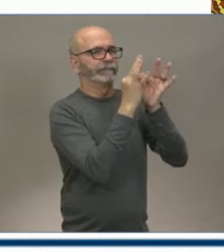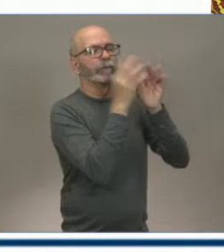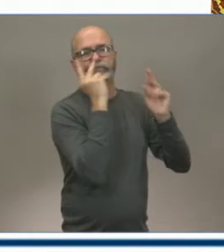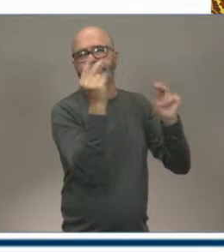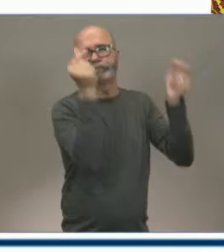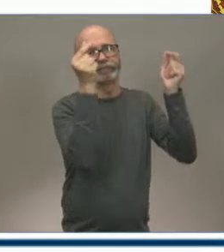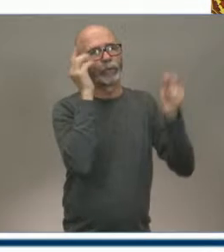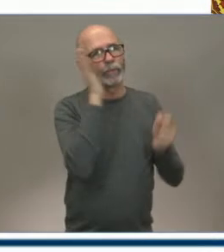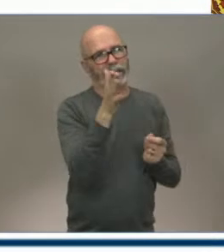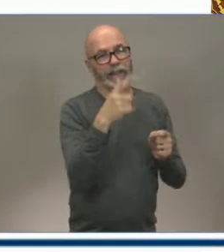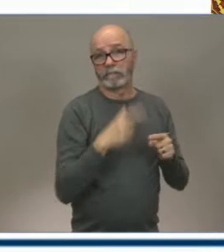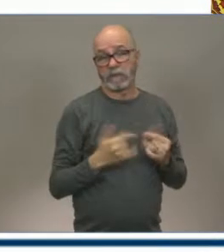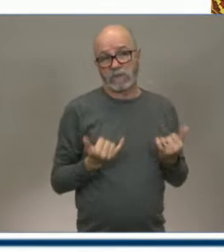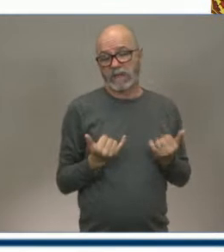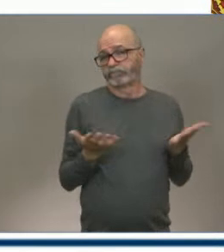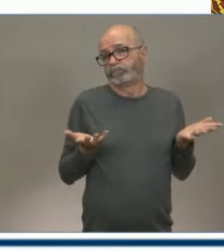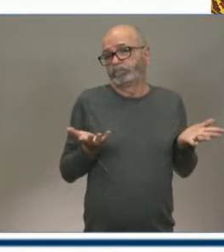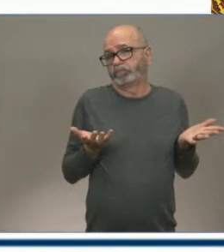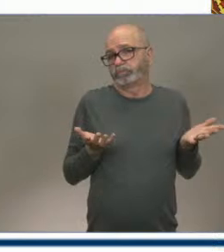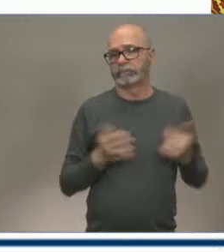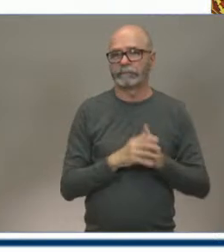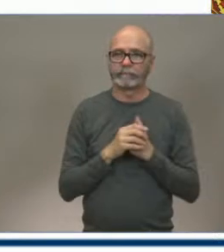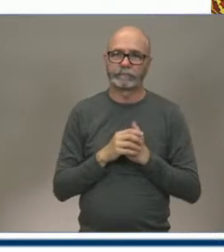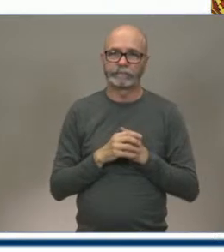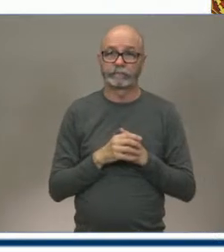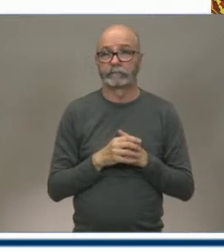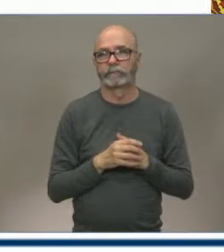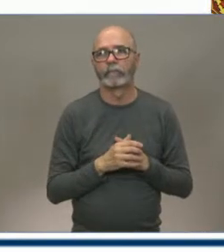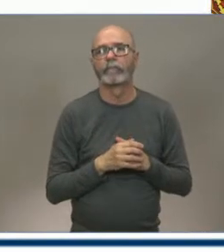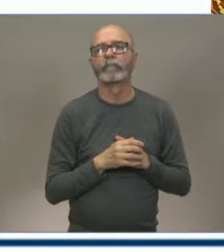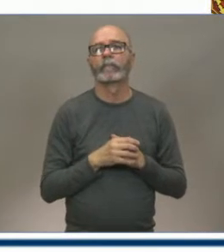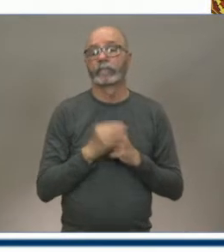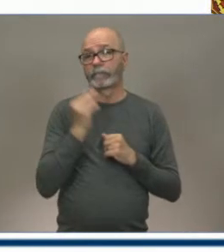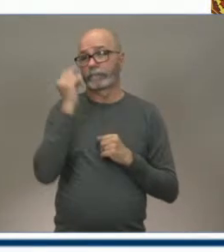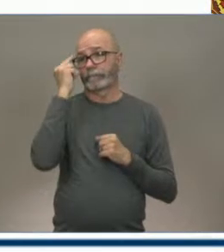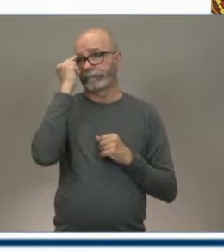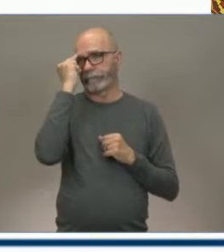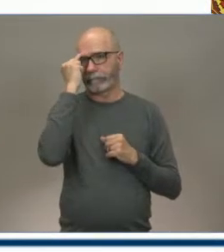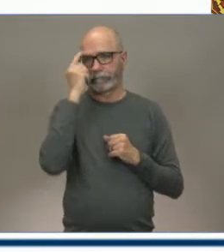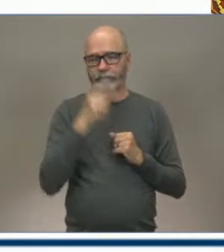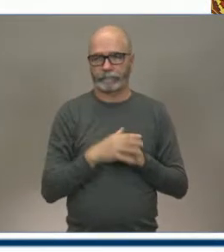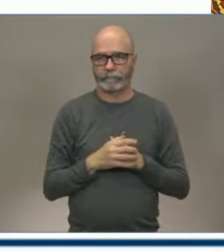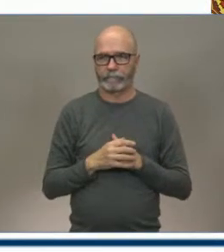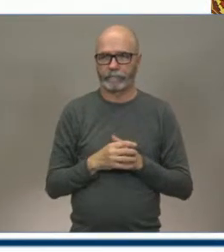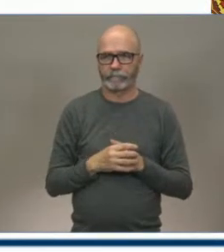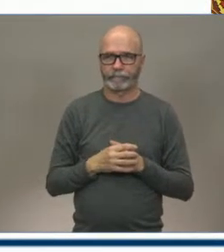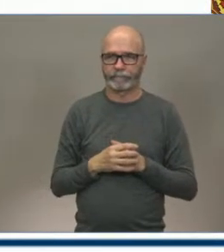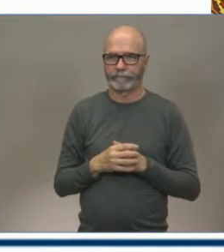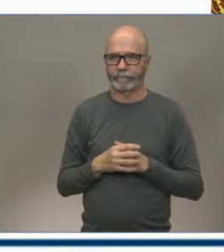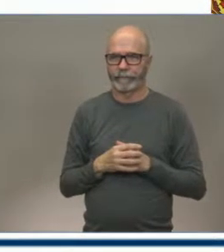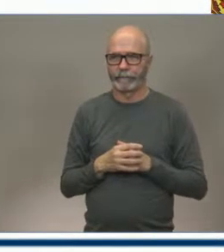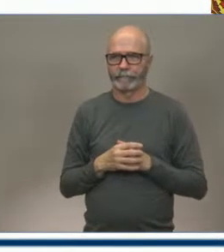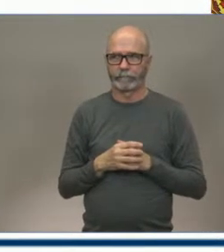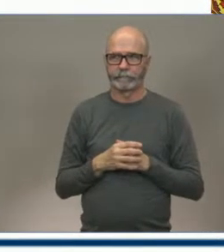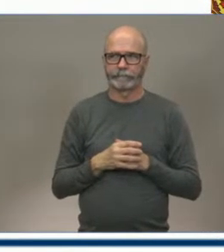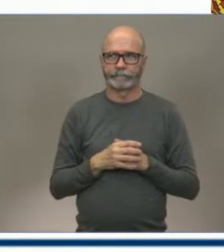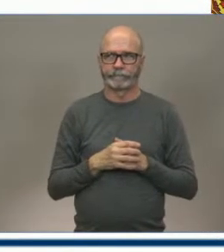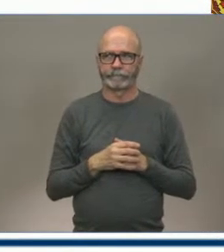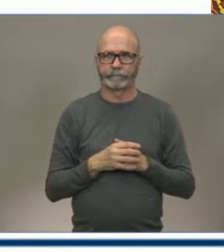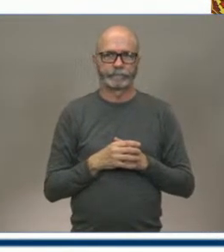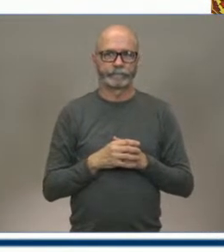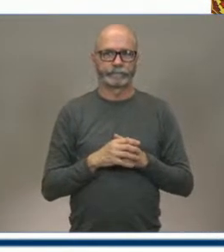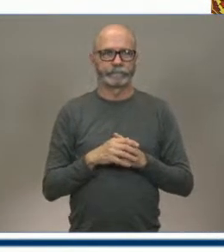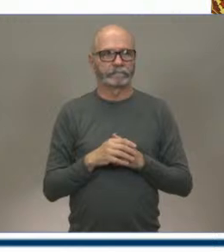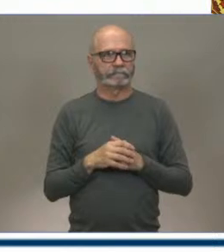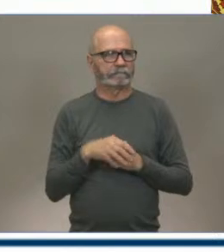follow-up. Thank you. Just one other question, too. Why, I guess, can you explain the rationale behind deciding to